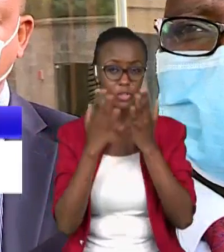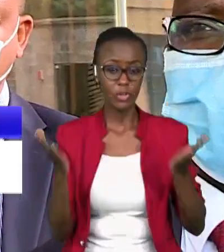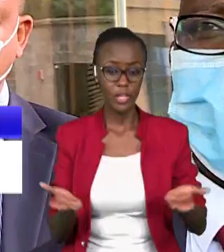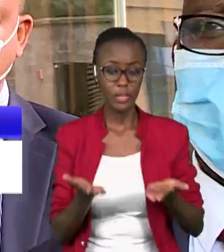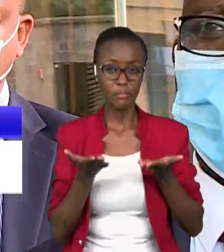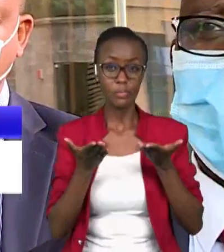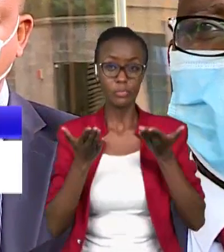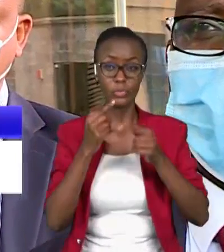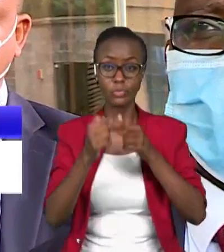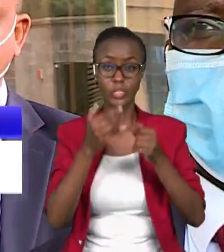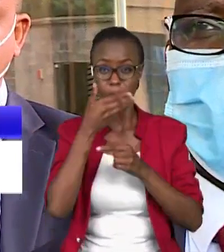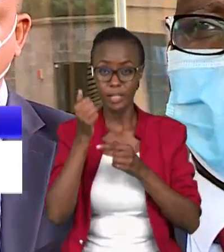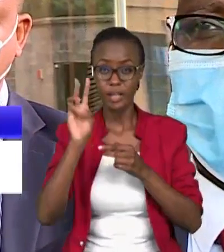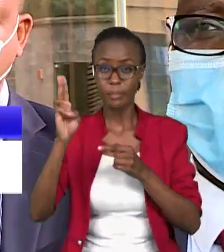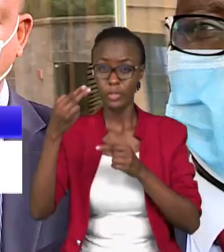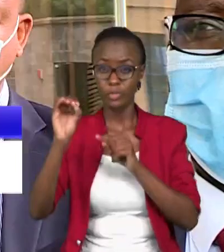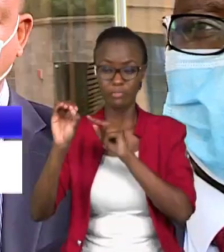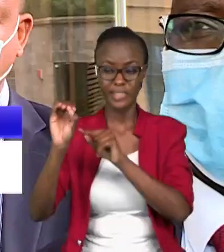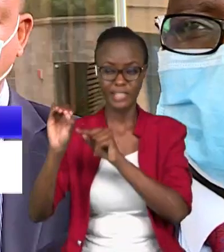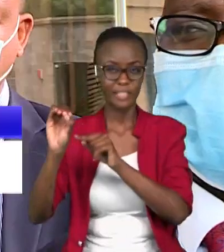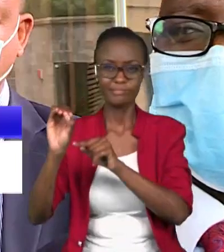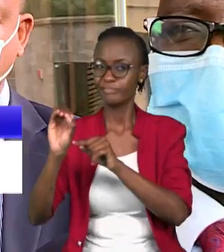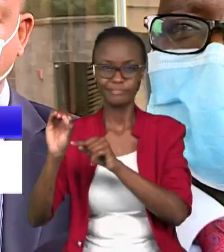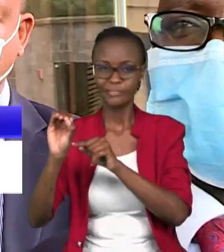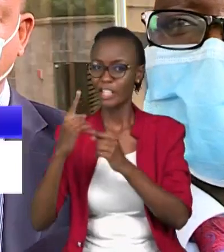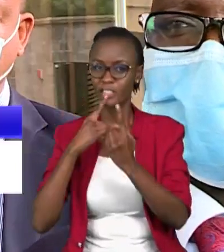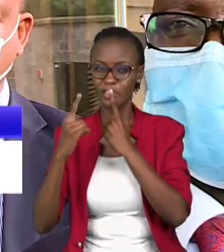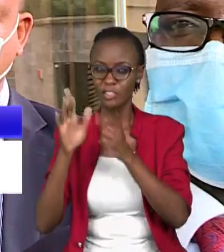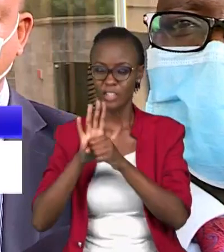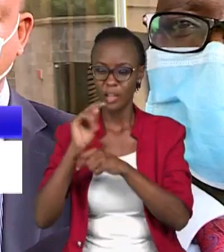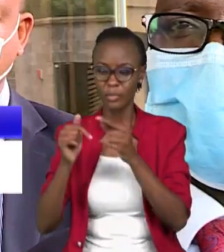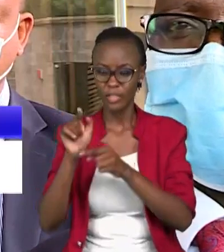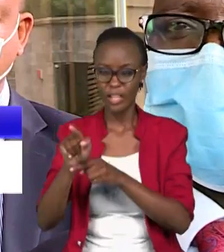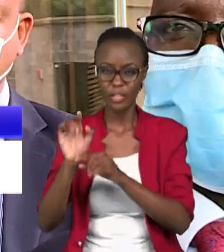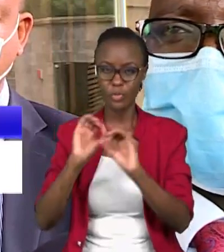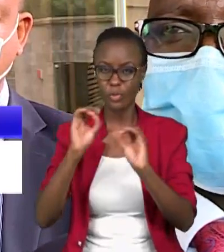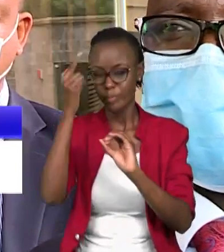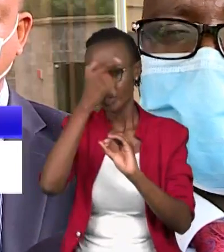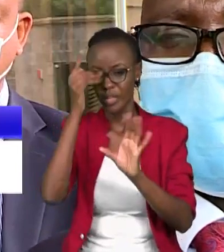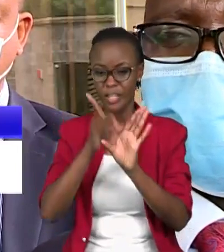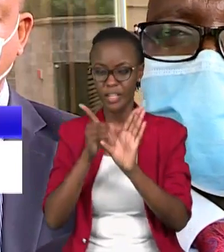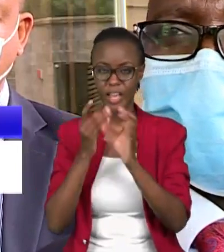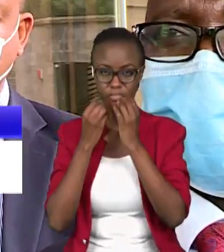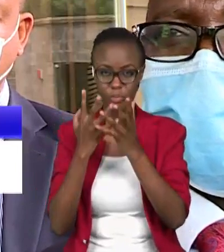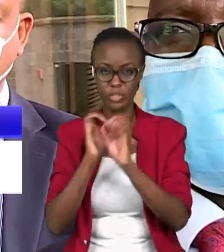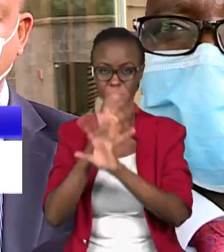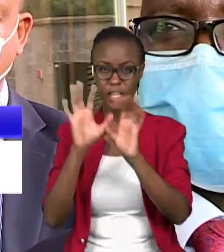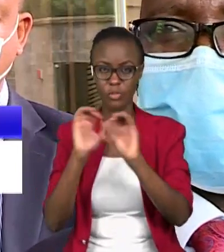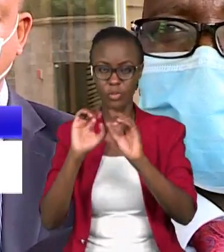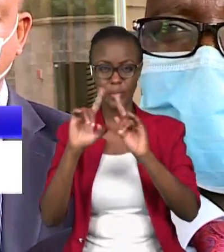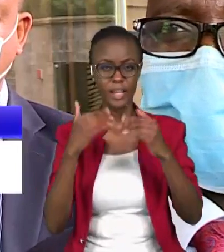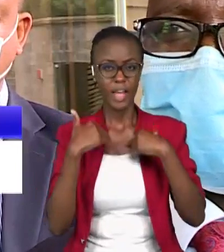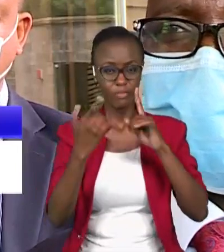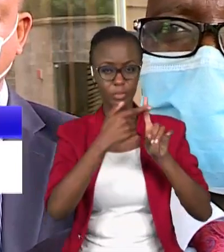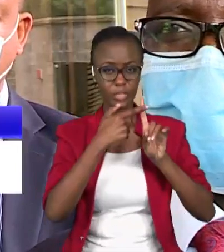to do it. WHO has been hesitant on its side because they say the data is still limited, but because of the paucity in terms of supply